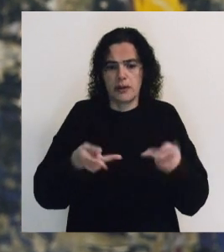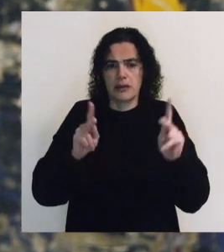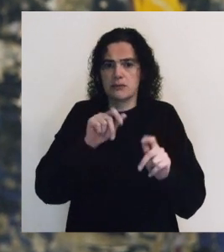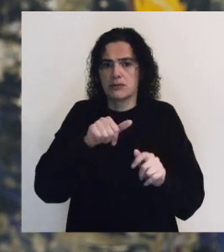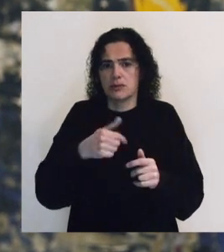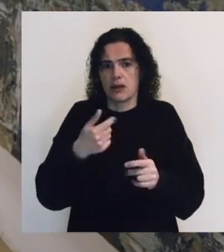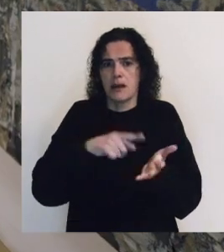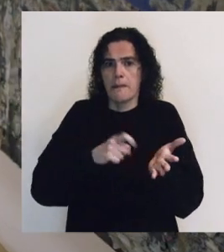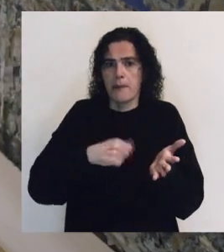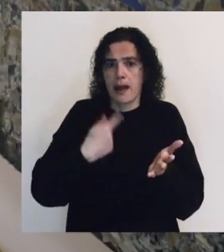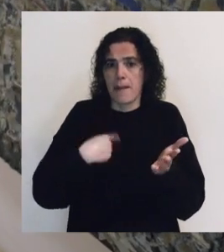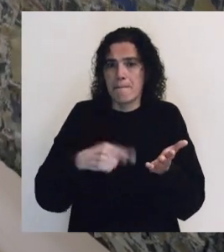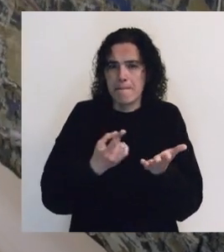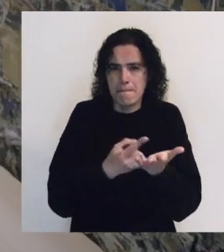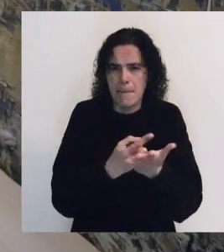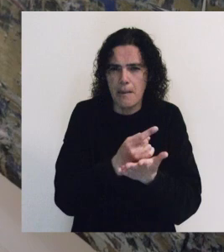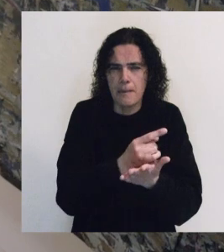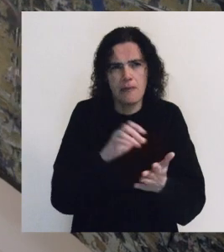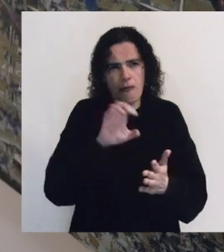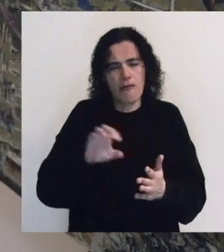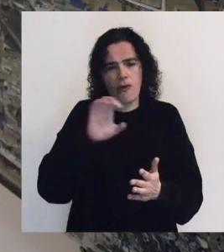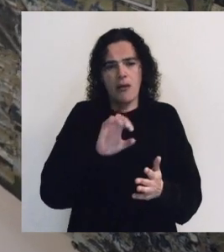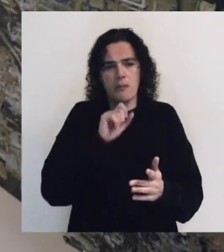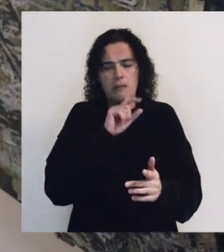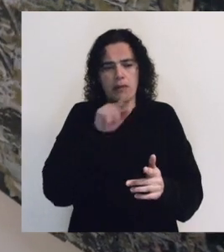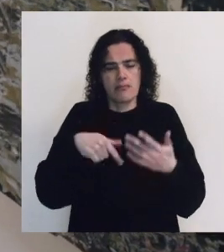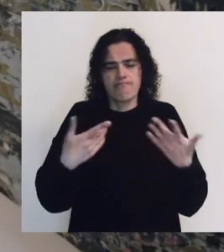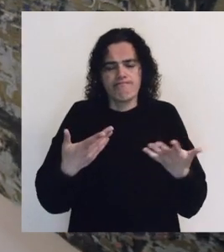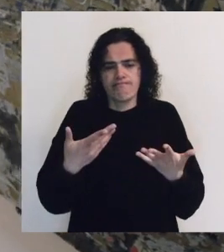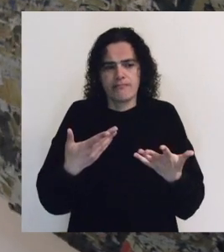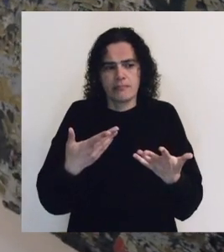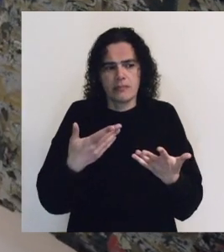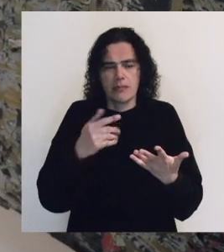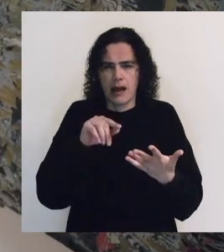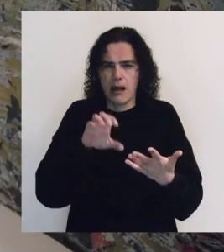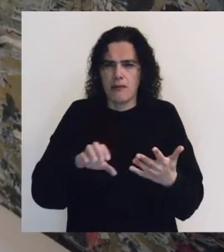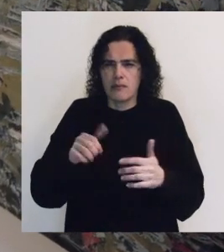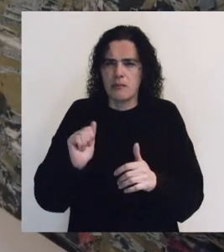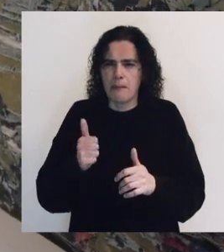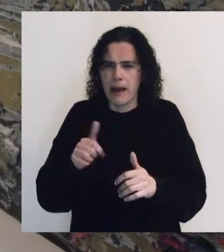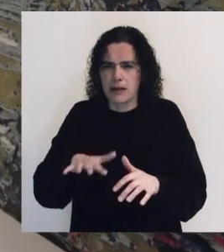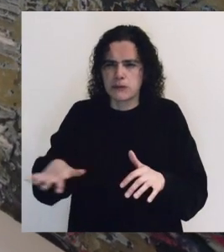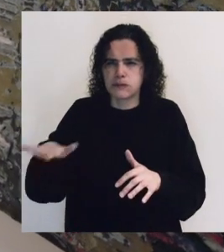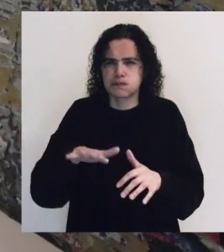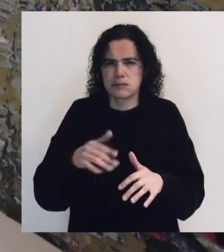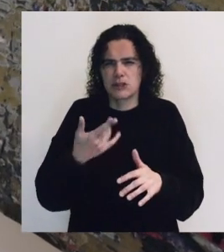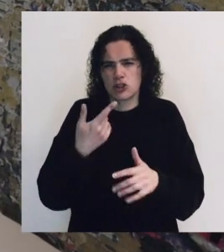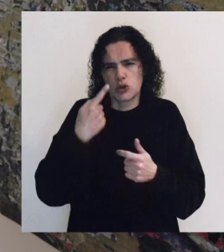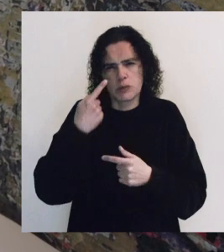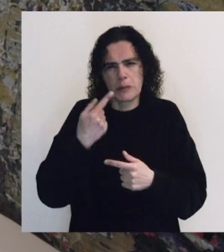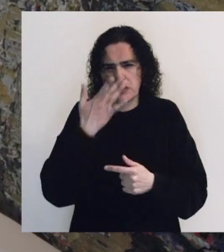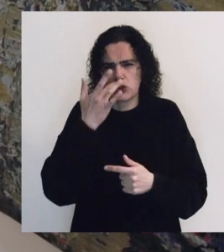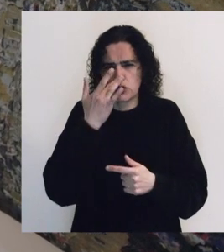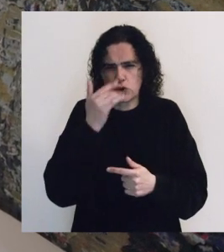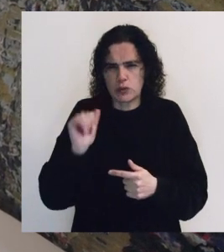the United States were mapped in such a way that they would go across certain neighborhoods, mostly